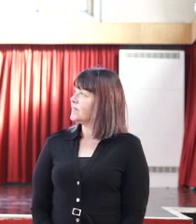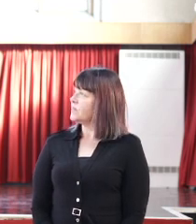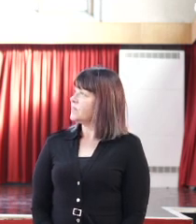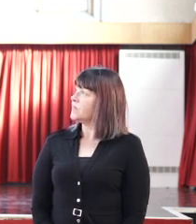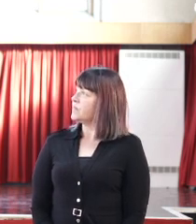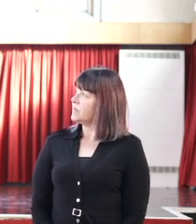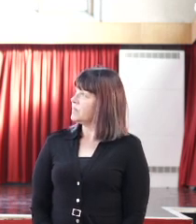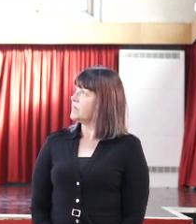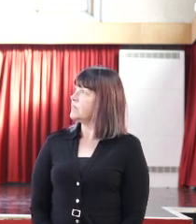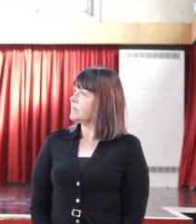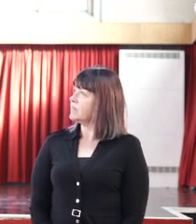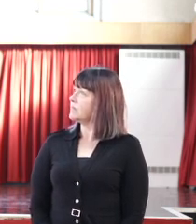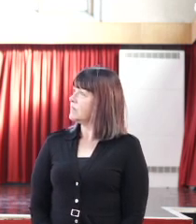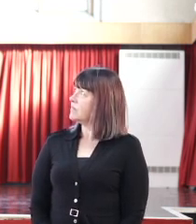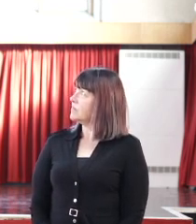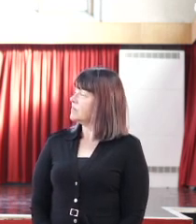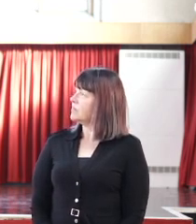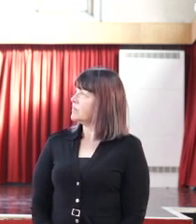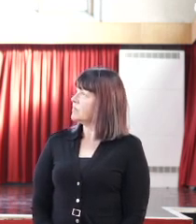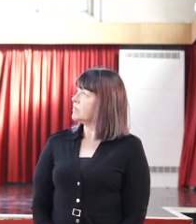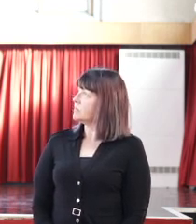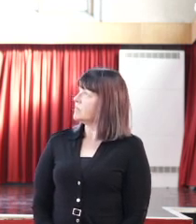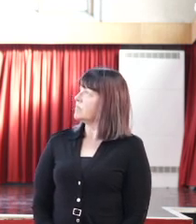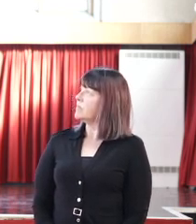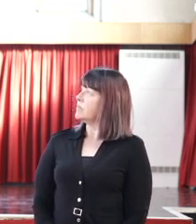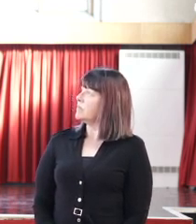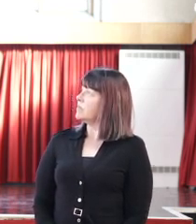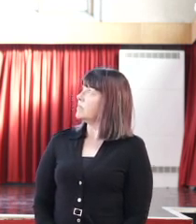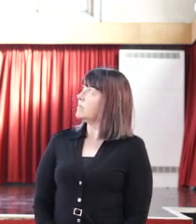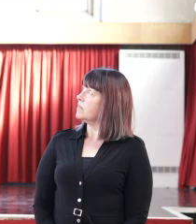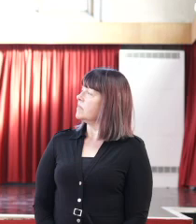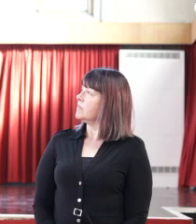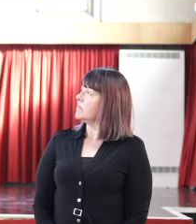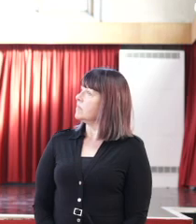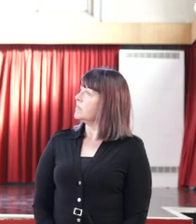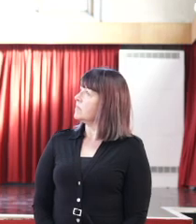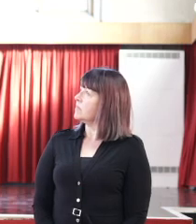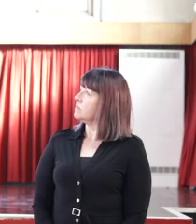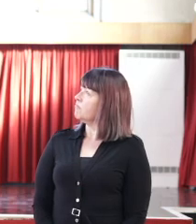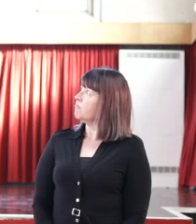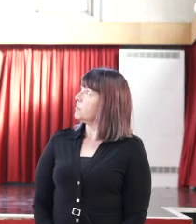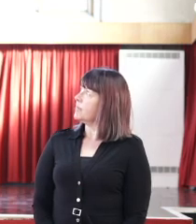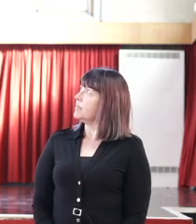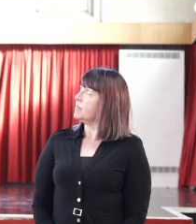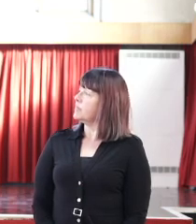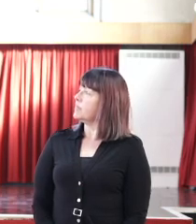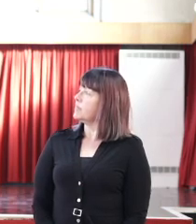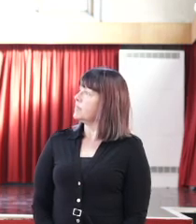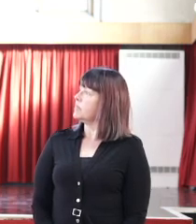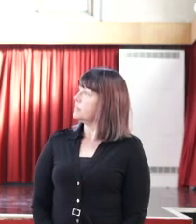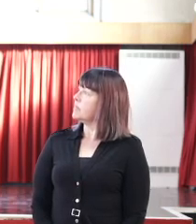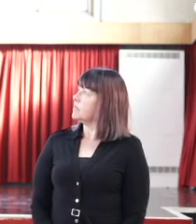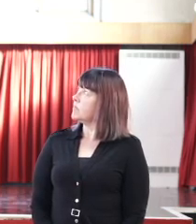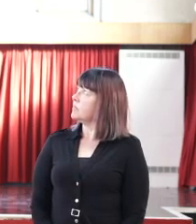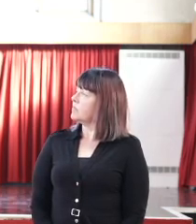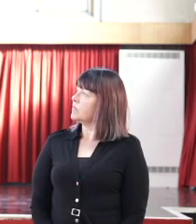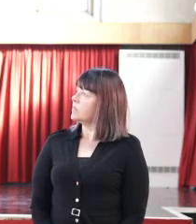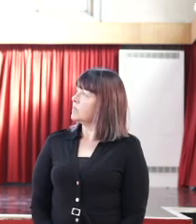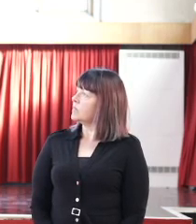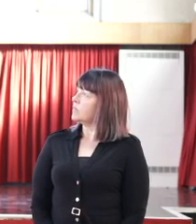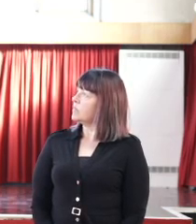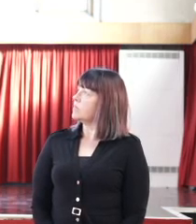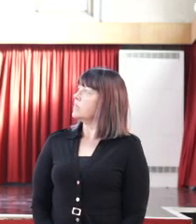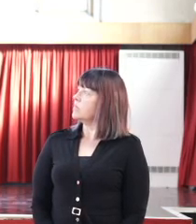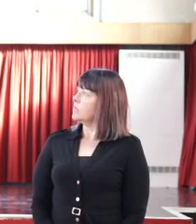So I've included here a little bit of art and sort of the process of how we created these hand shapes from the